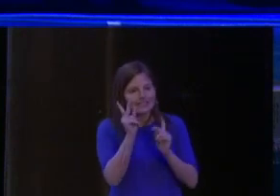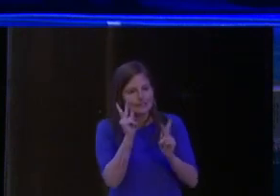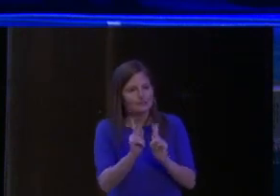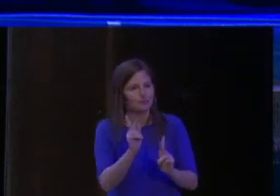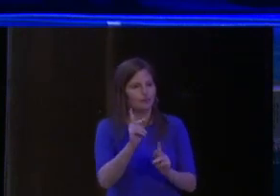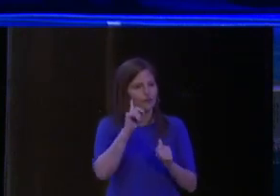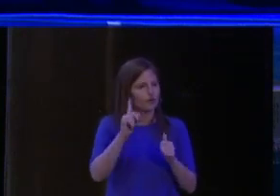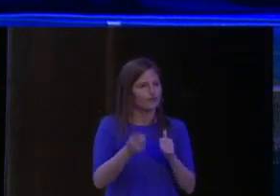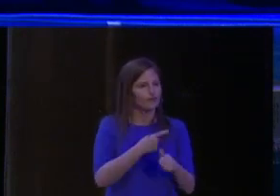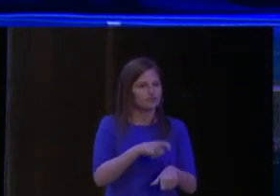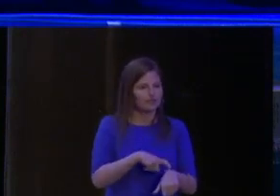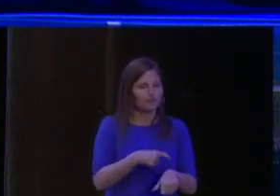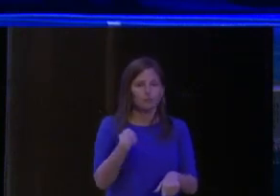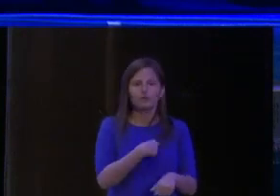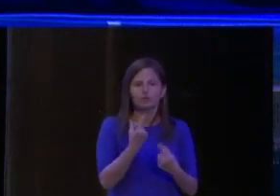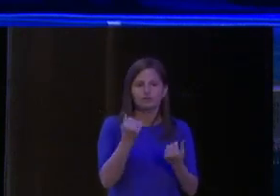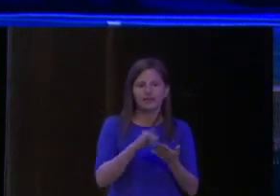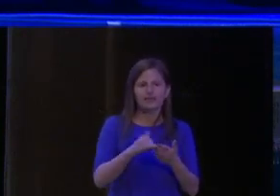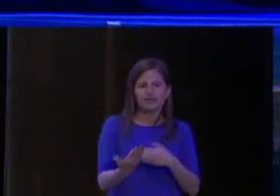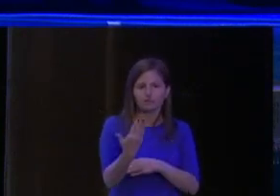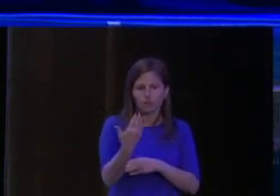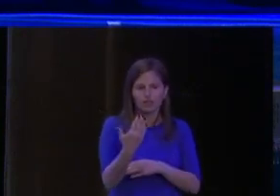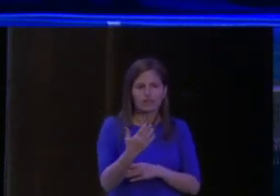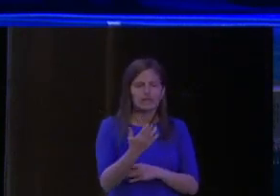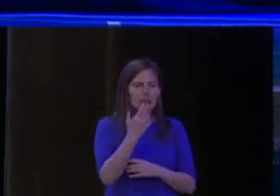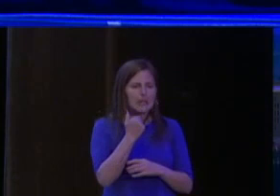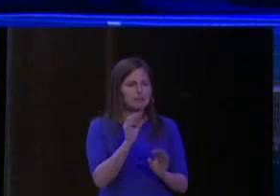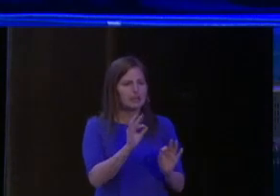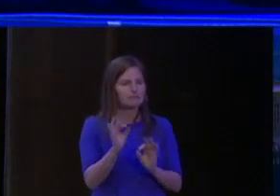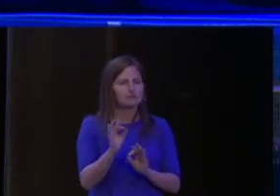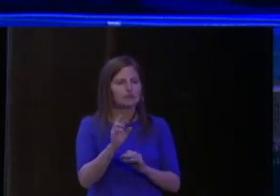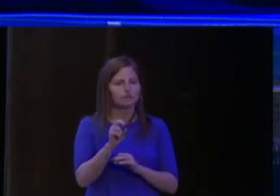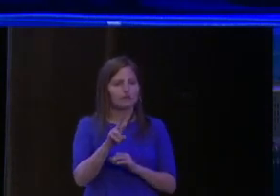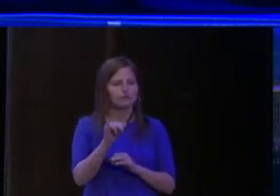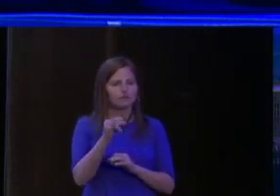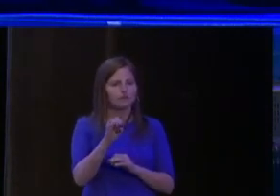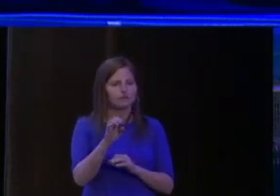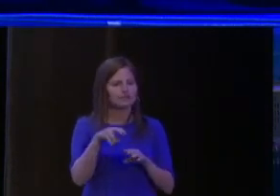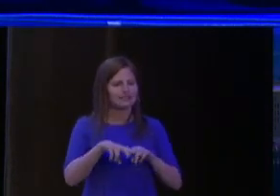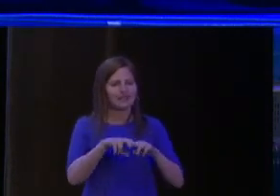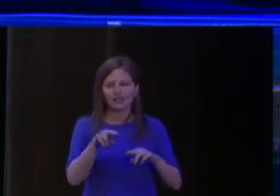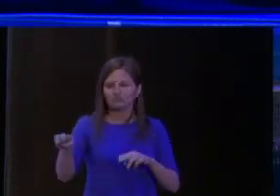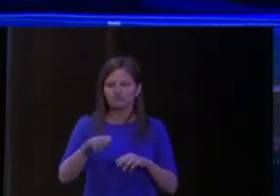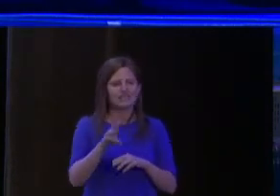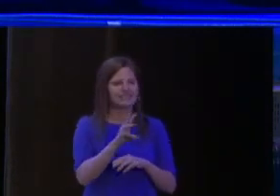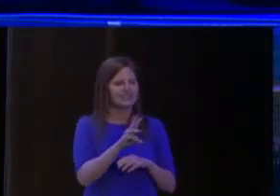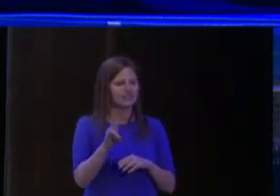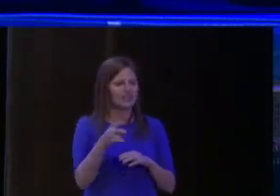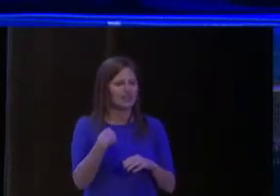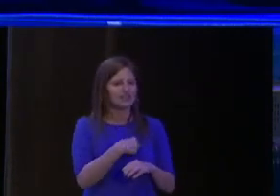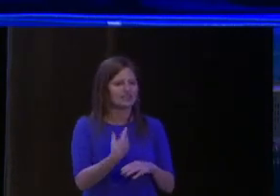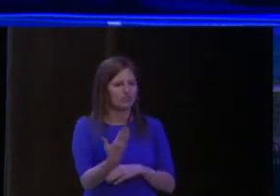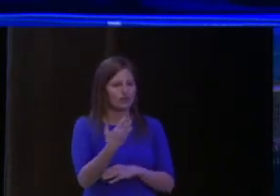the very first time. We were doing that this morning a little bit as Reverend Julie was sitting there, as Lee was sitting there, and as Reverend Kathleen. It's only about 6 or 7 of us here in the